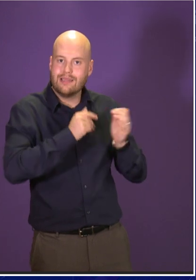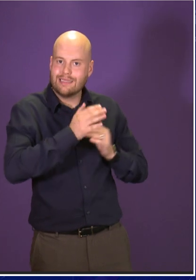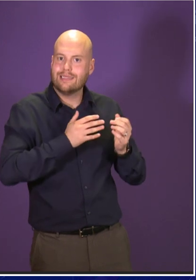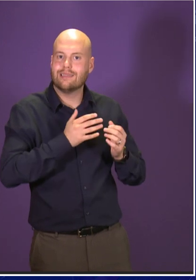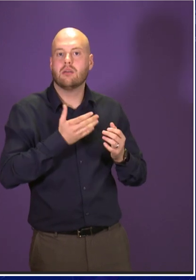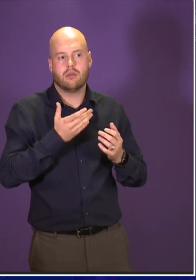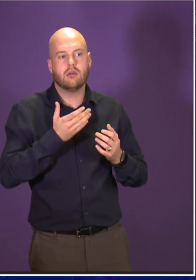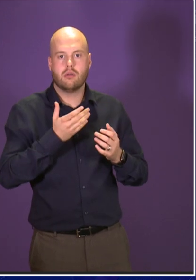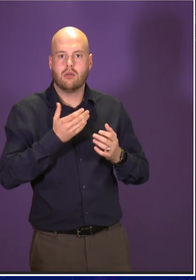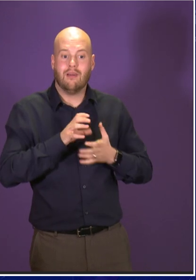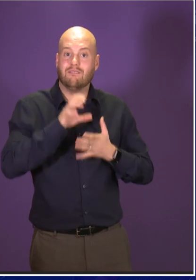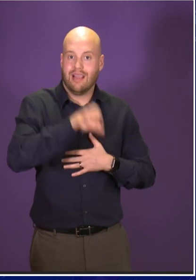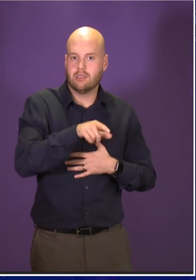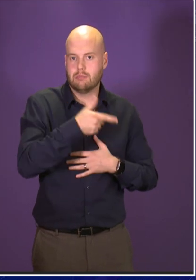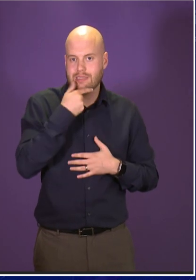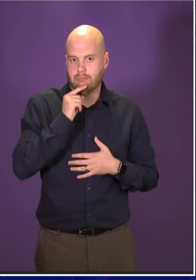Pinto.